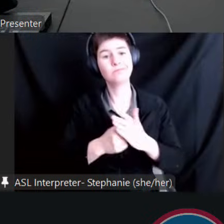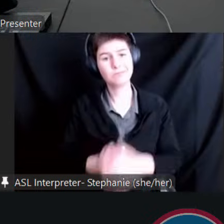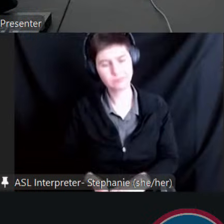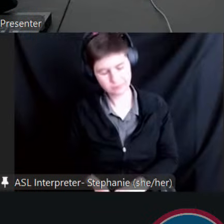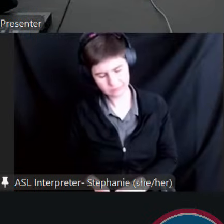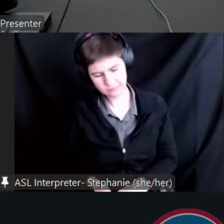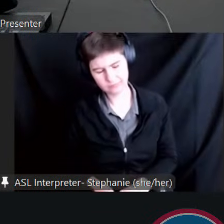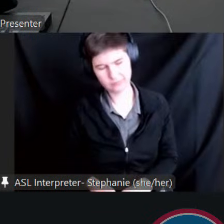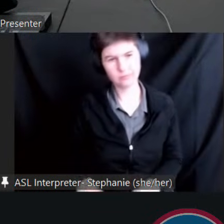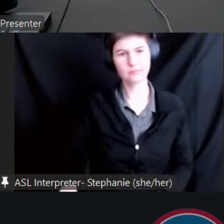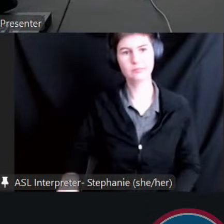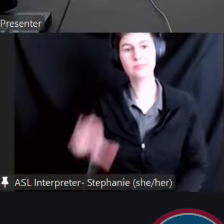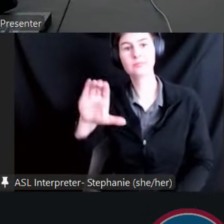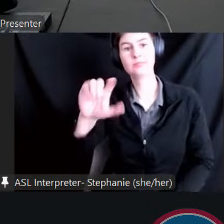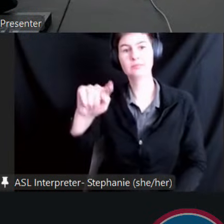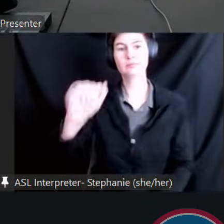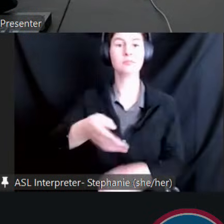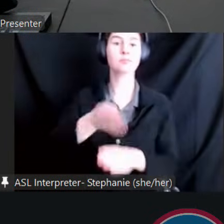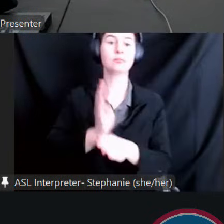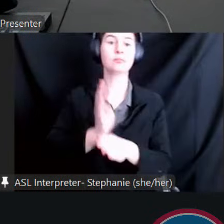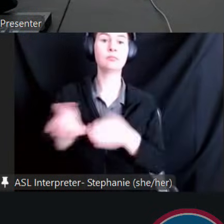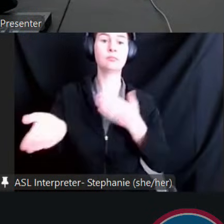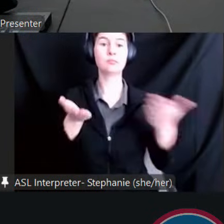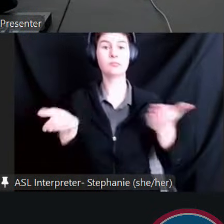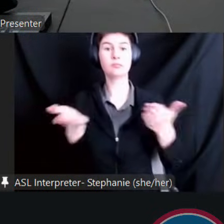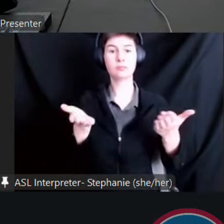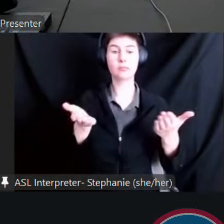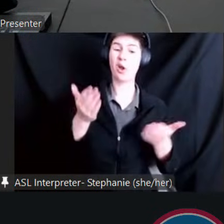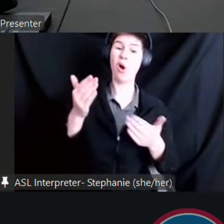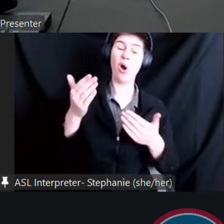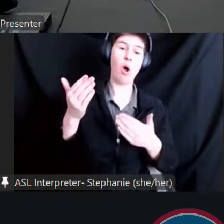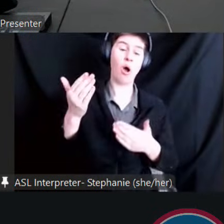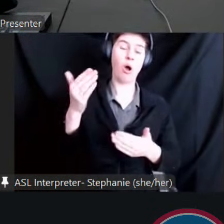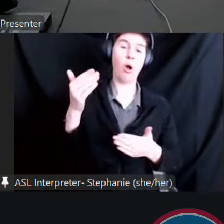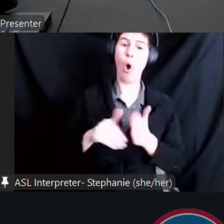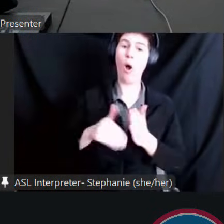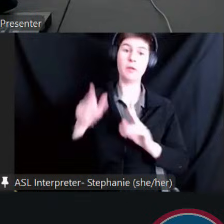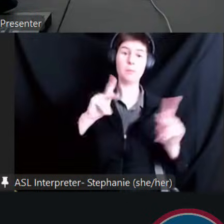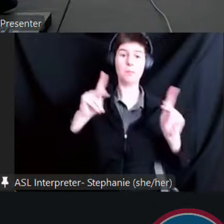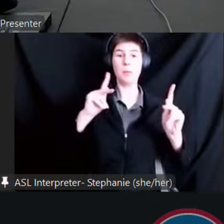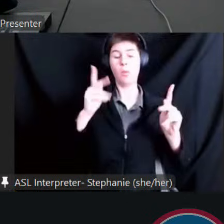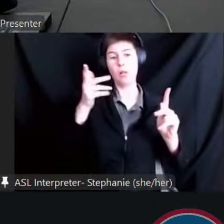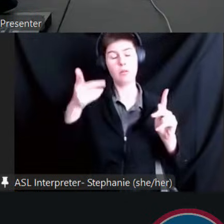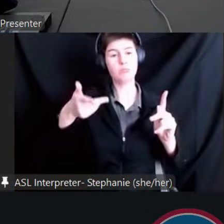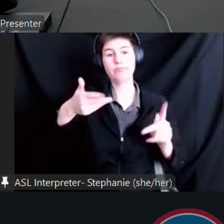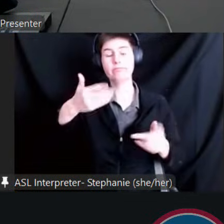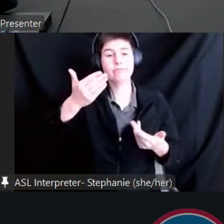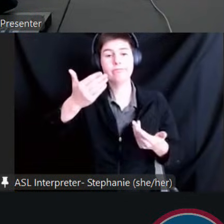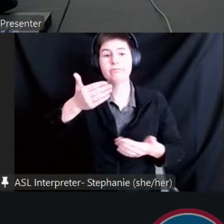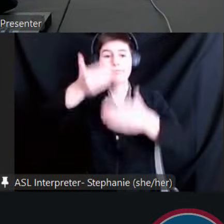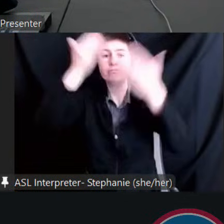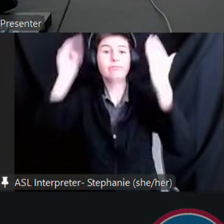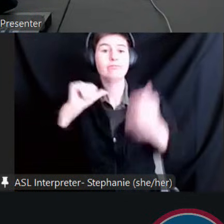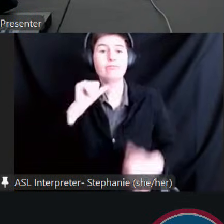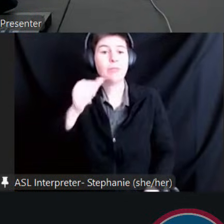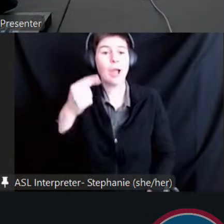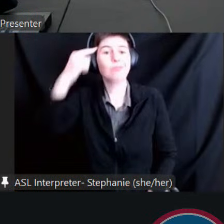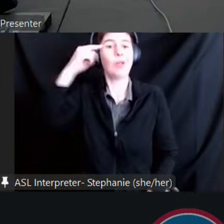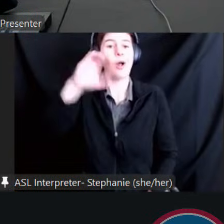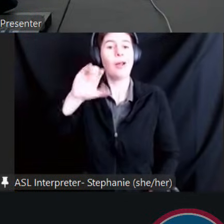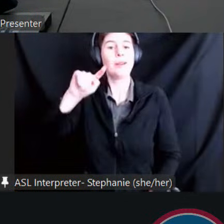So CTA's bus service is often overlooked and overshadowed by the L when people think of the CTA, but it's the